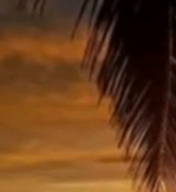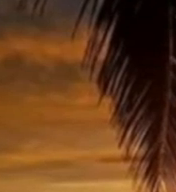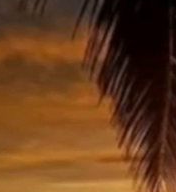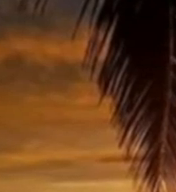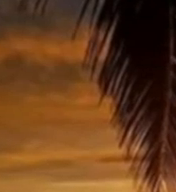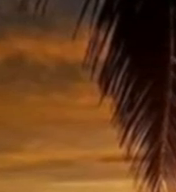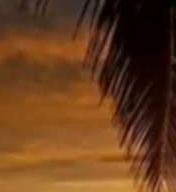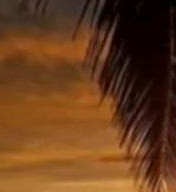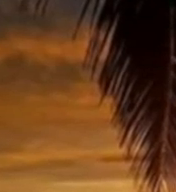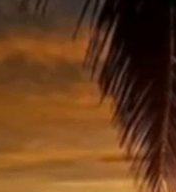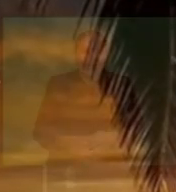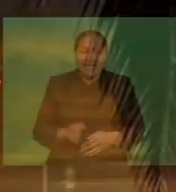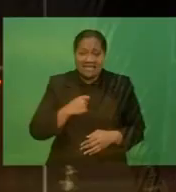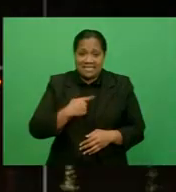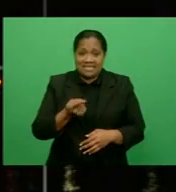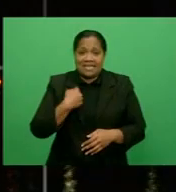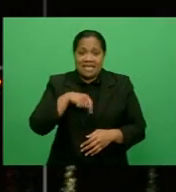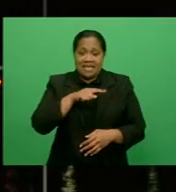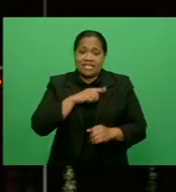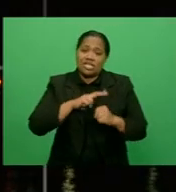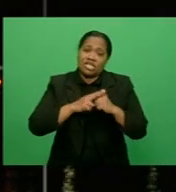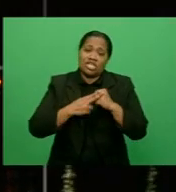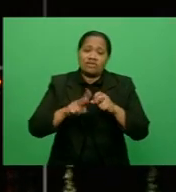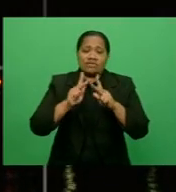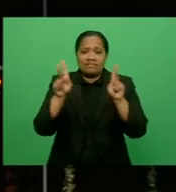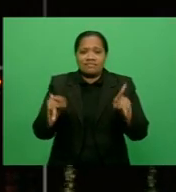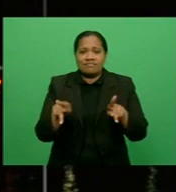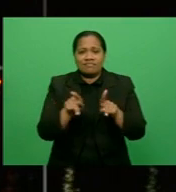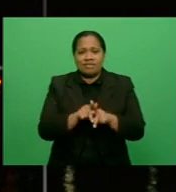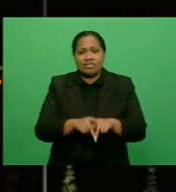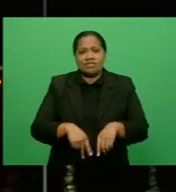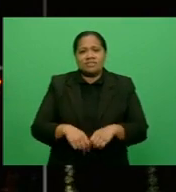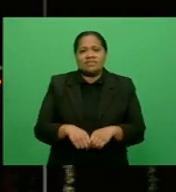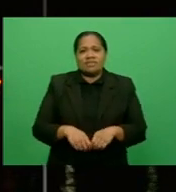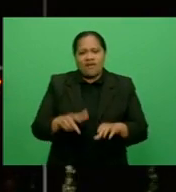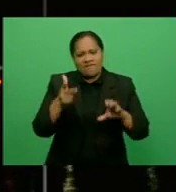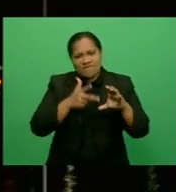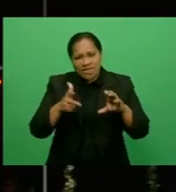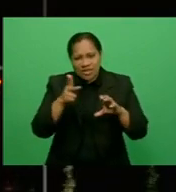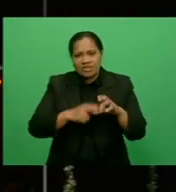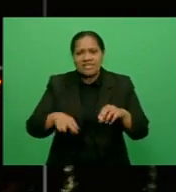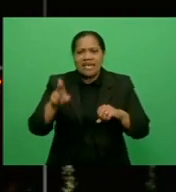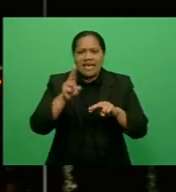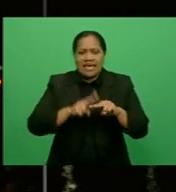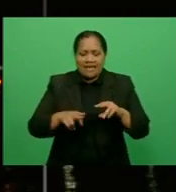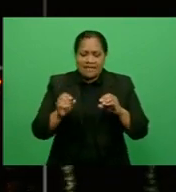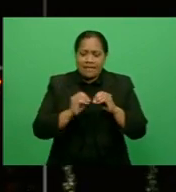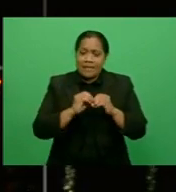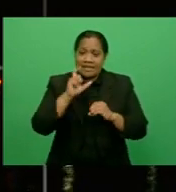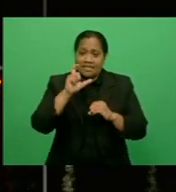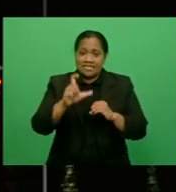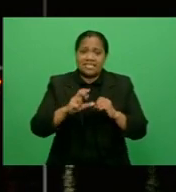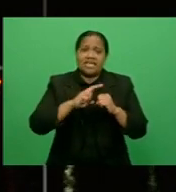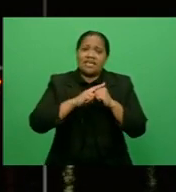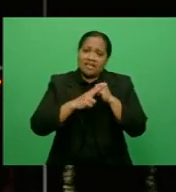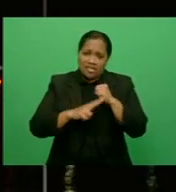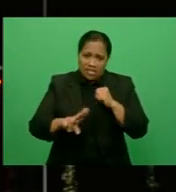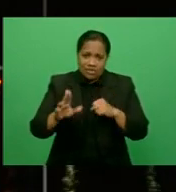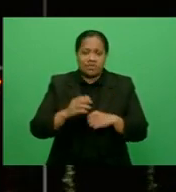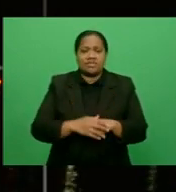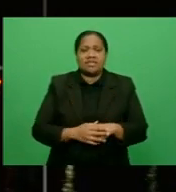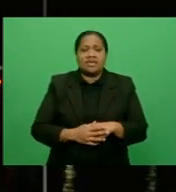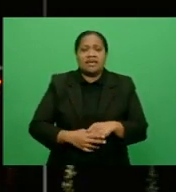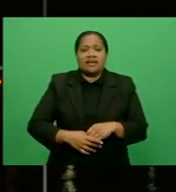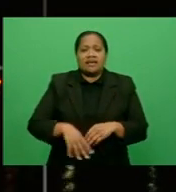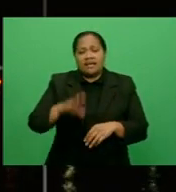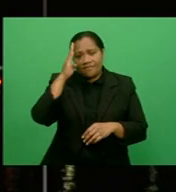Send us newsworthy pictures and videos to email fbcnews at fbc.com.fj via Facebook page fbcnews and our Twitter